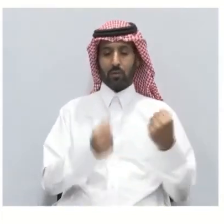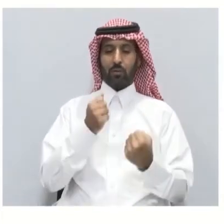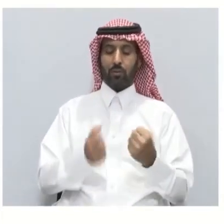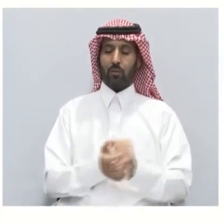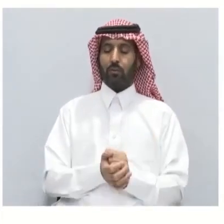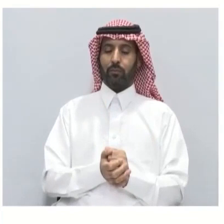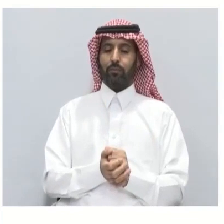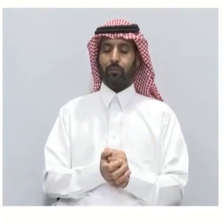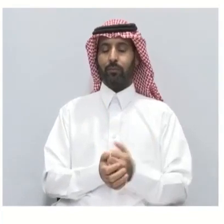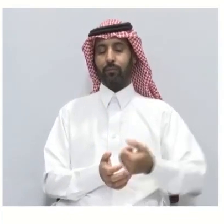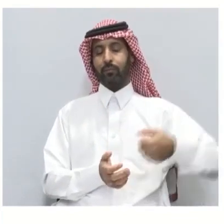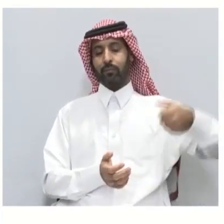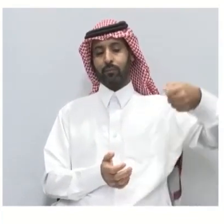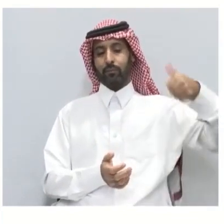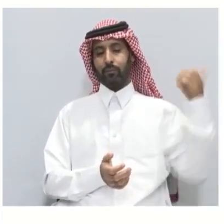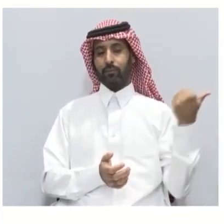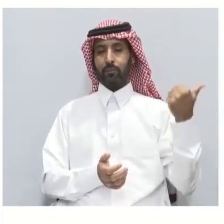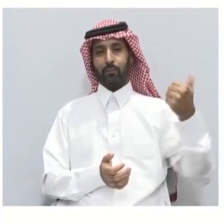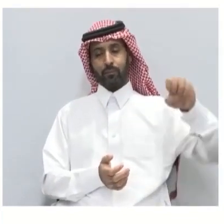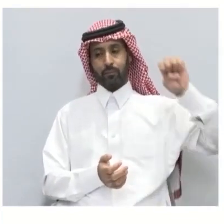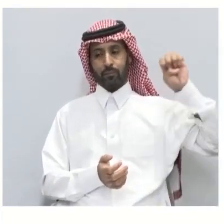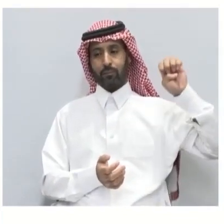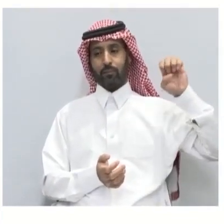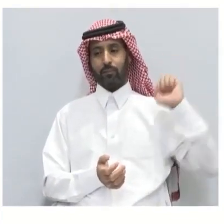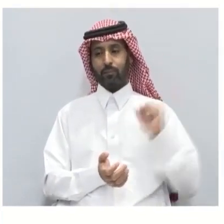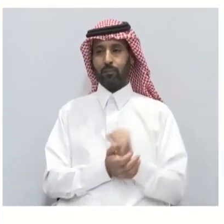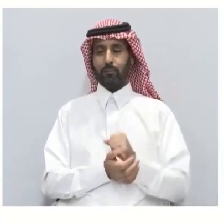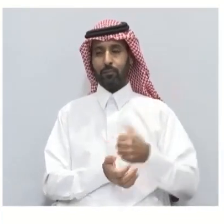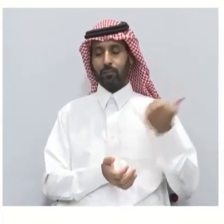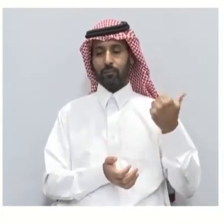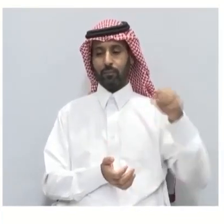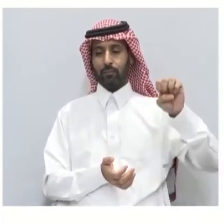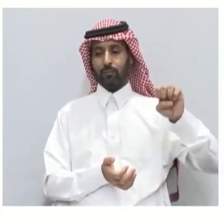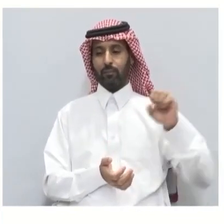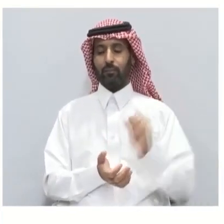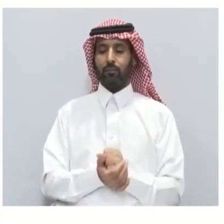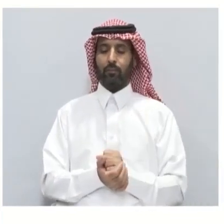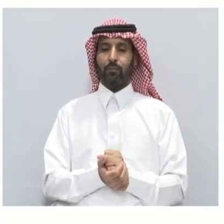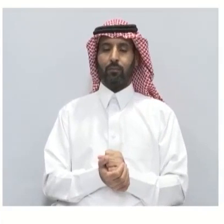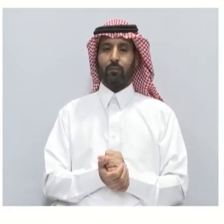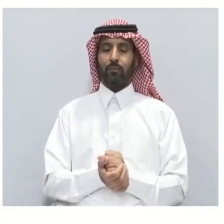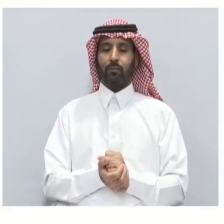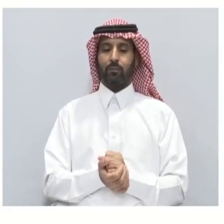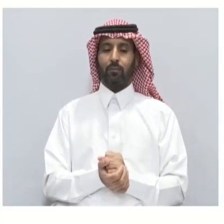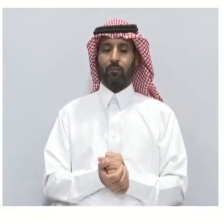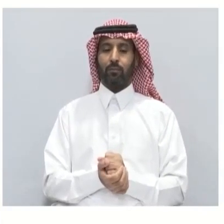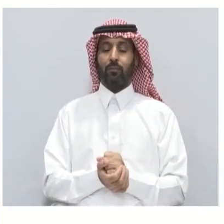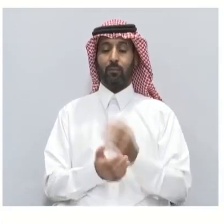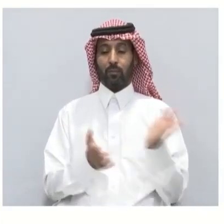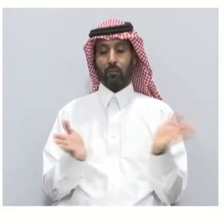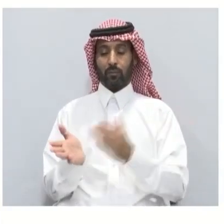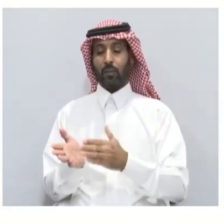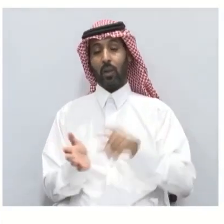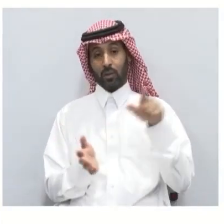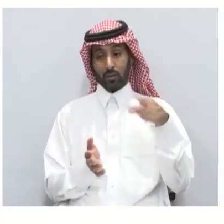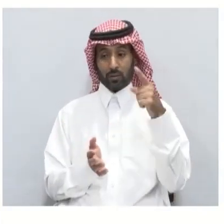moving vehicle by force, using force. The second part of the quick check is a true or false.